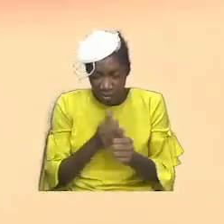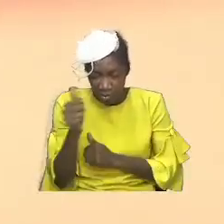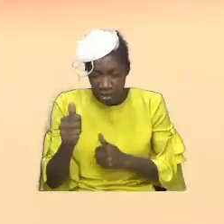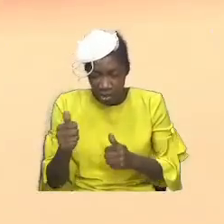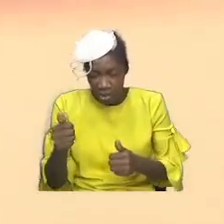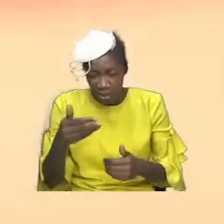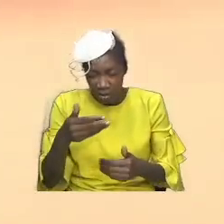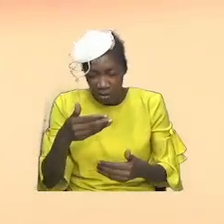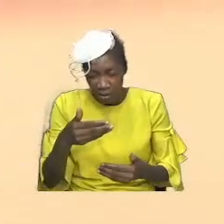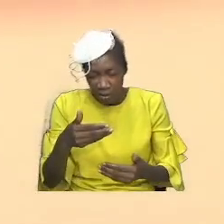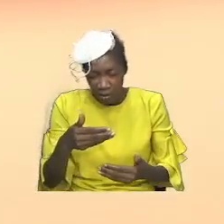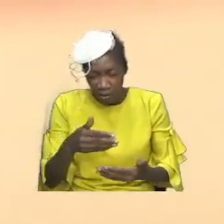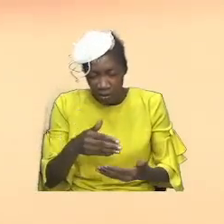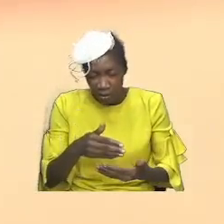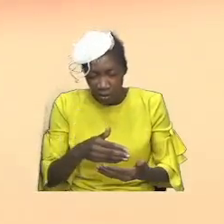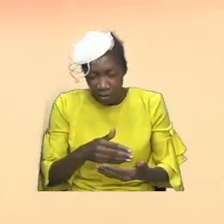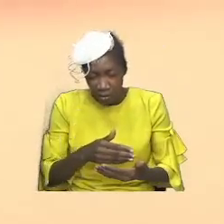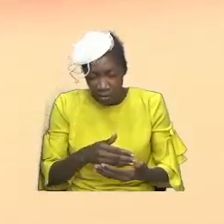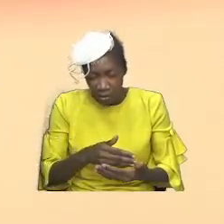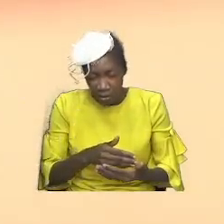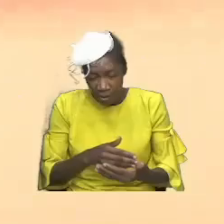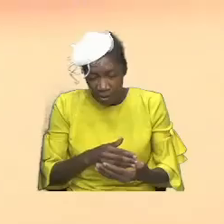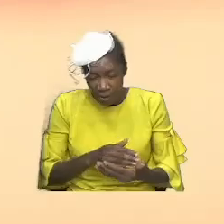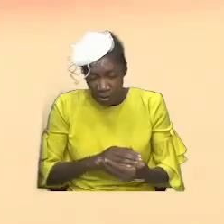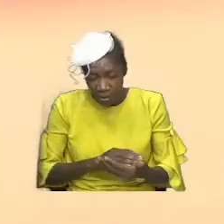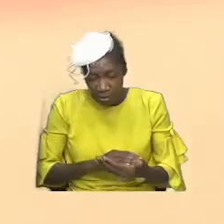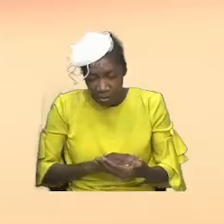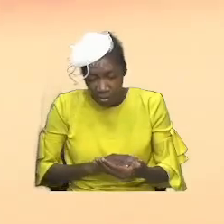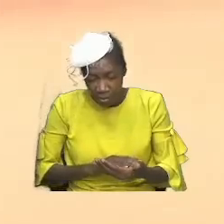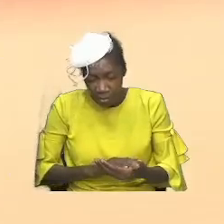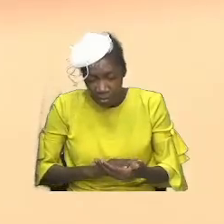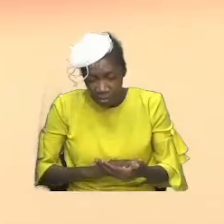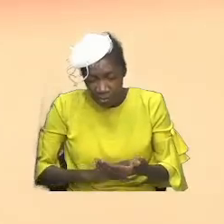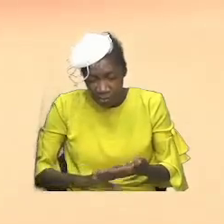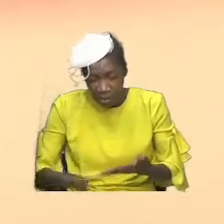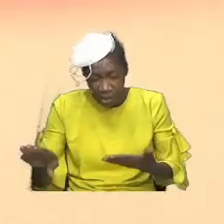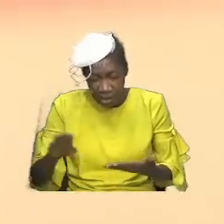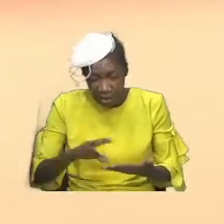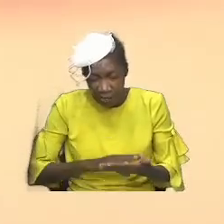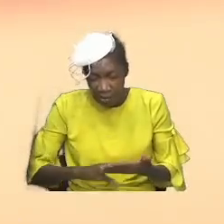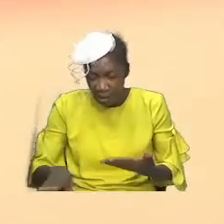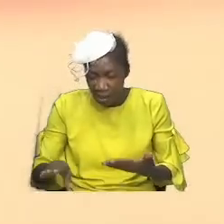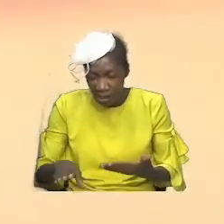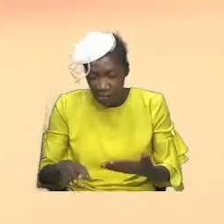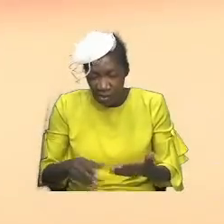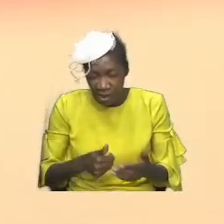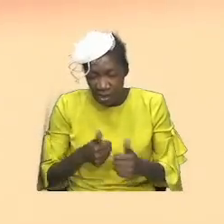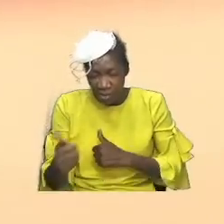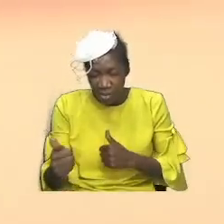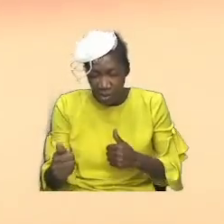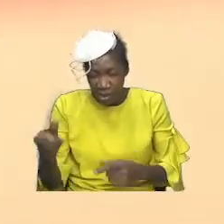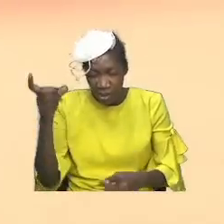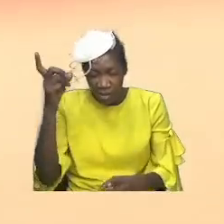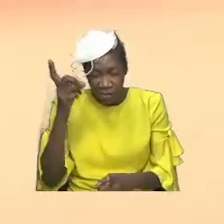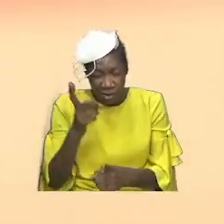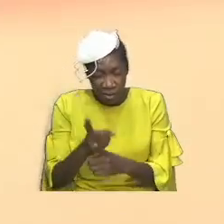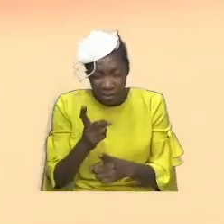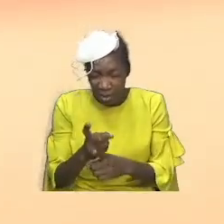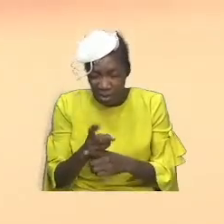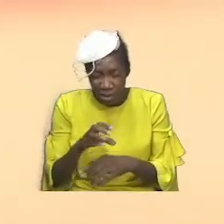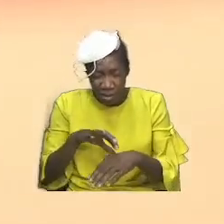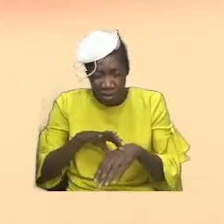us to go on the right path for the remainder of our lives here on earth, or until you